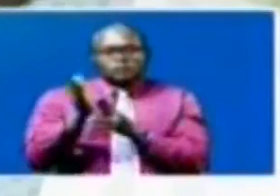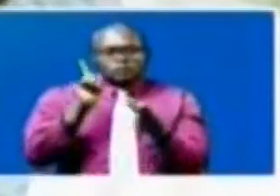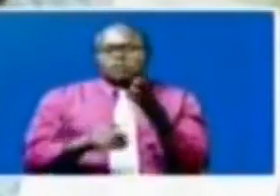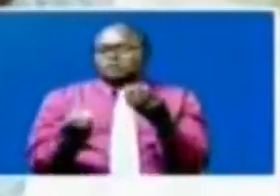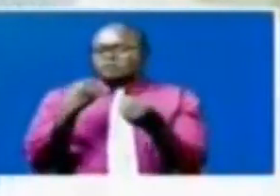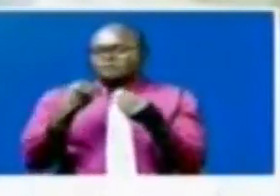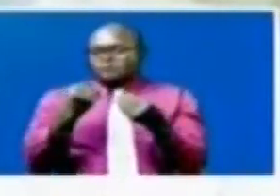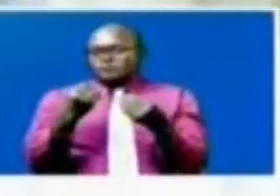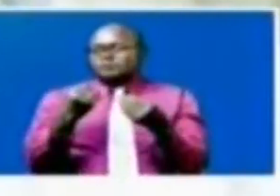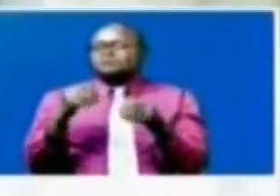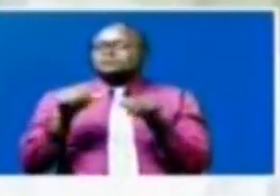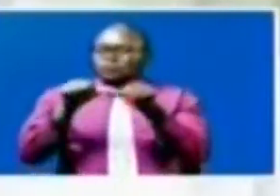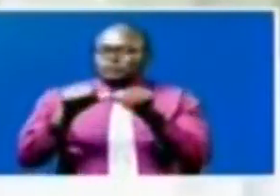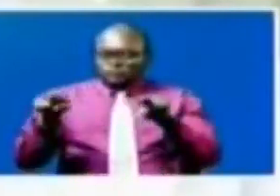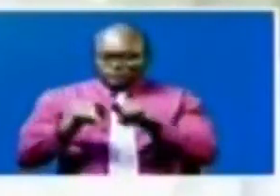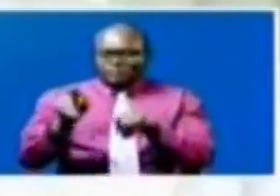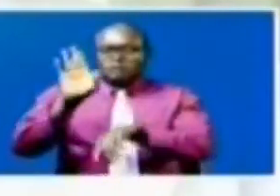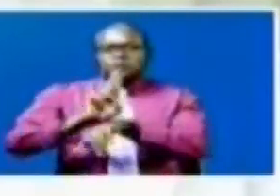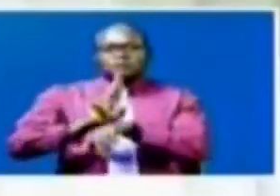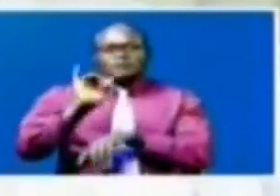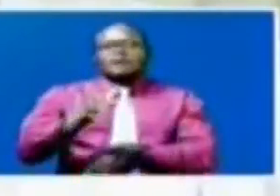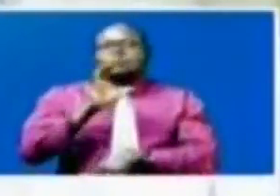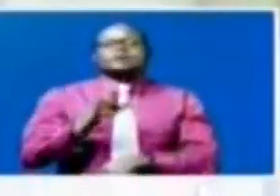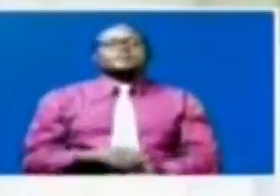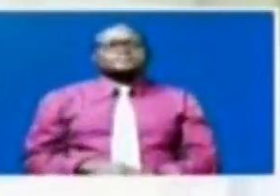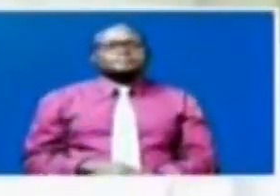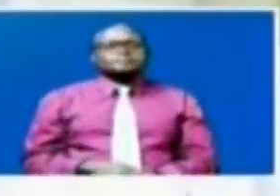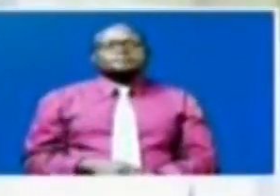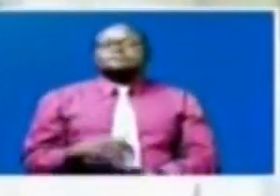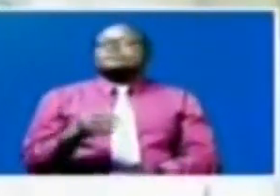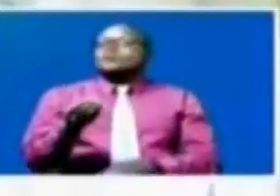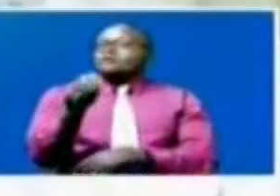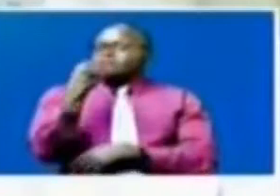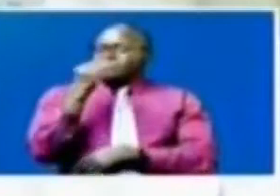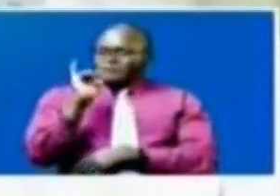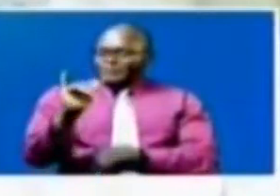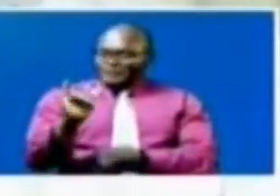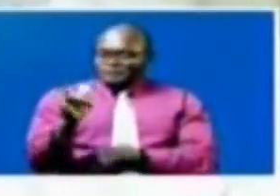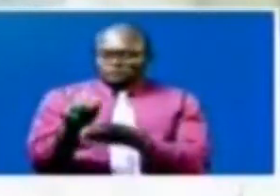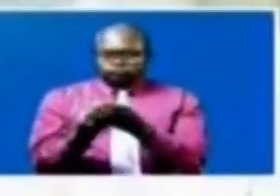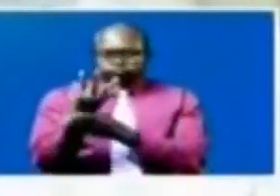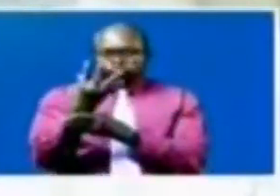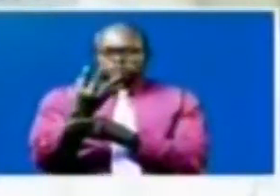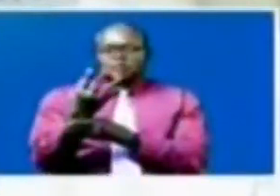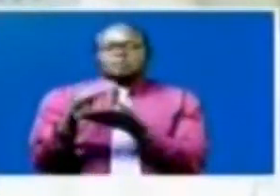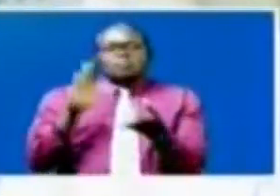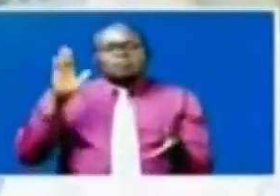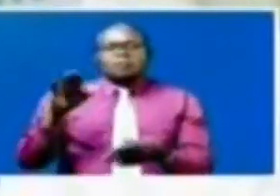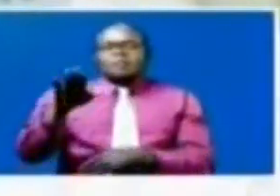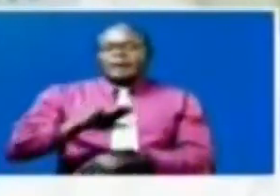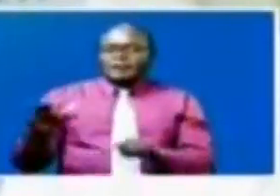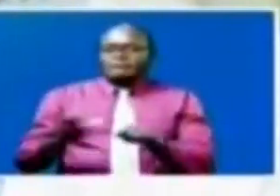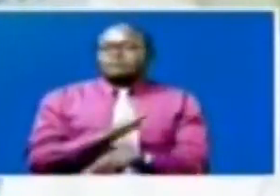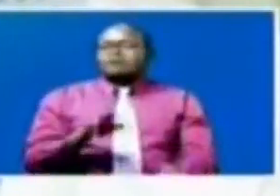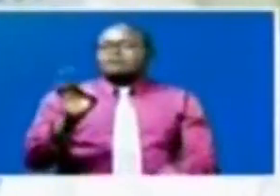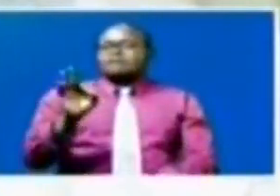food. So still you're taking the fluoride. So even food that is grown in rich fluoride areas also